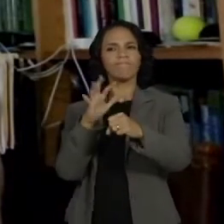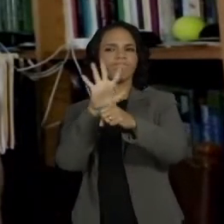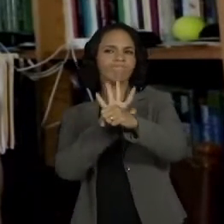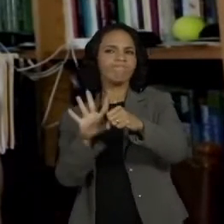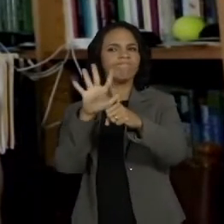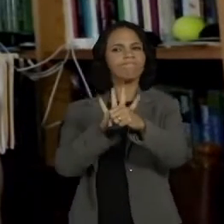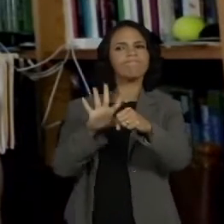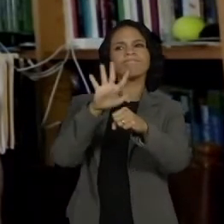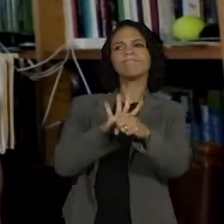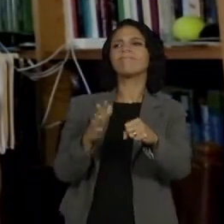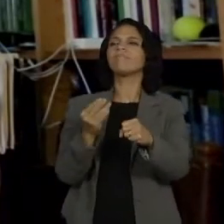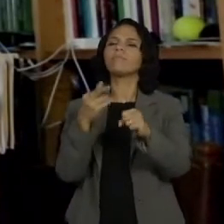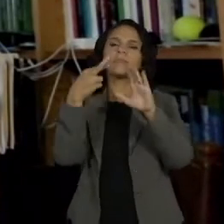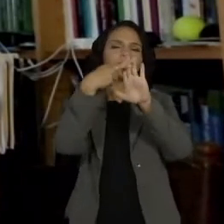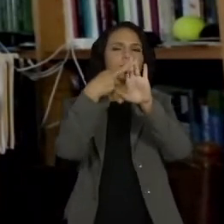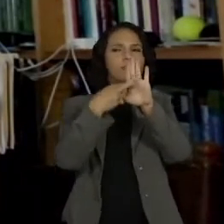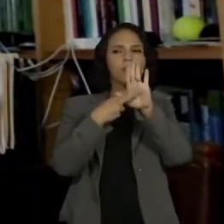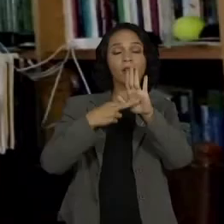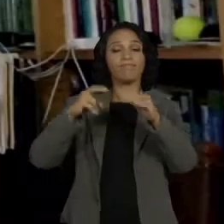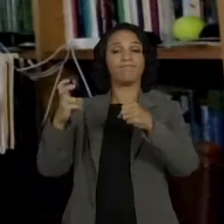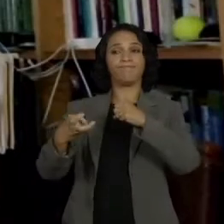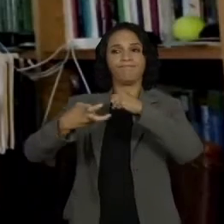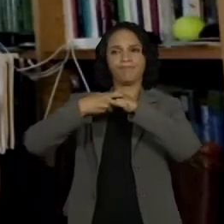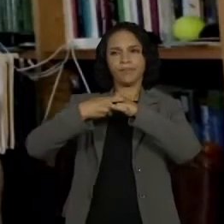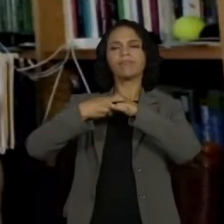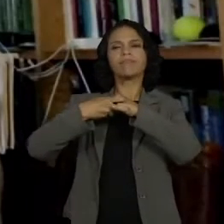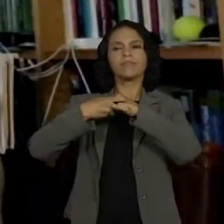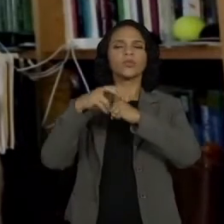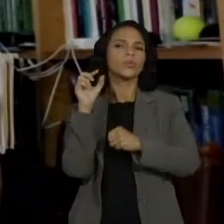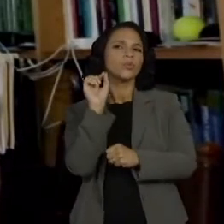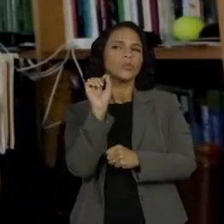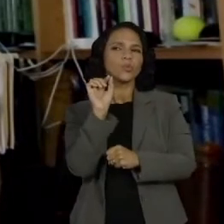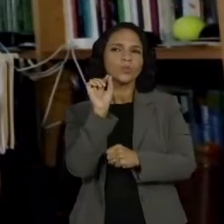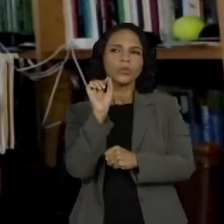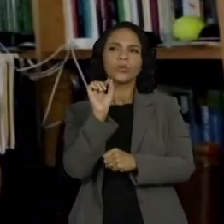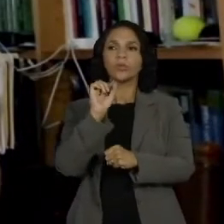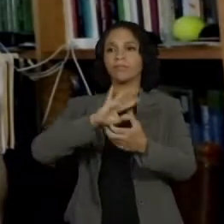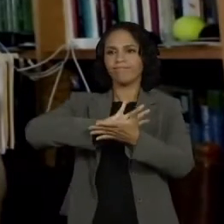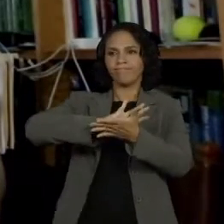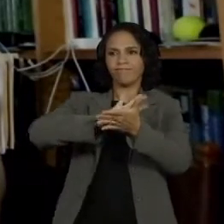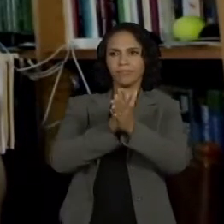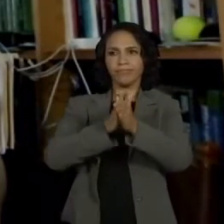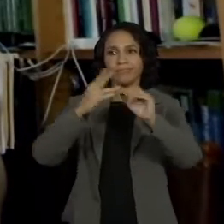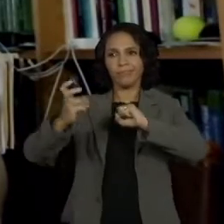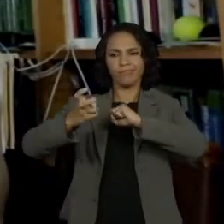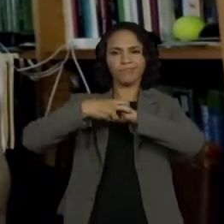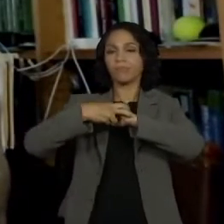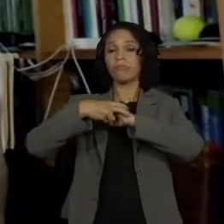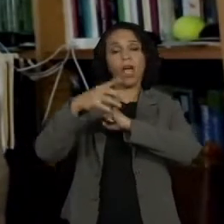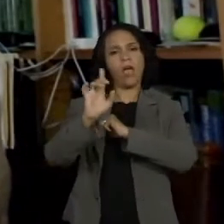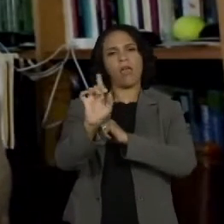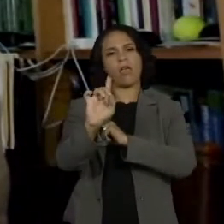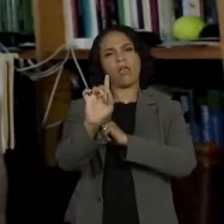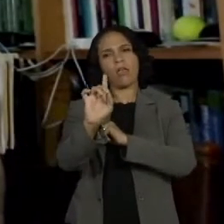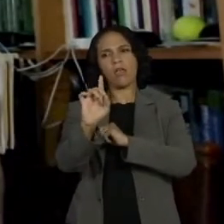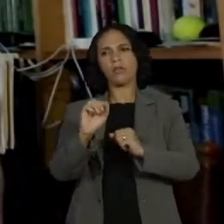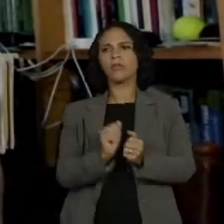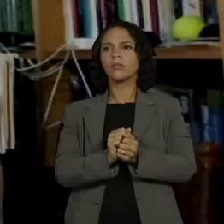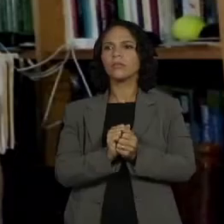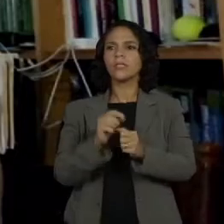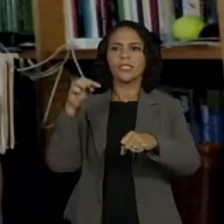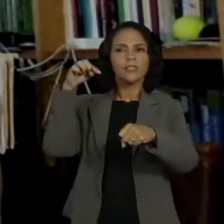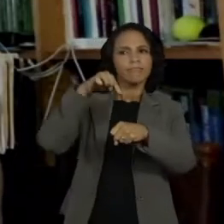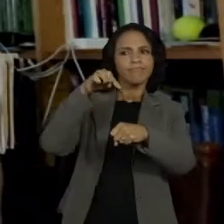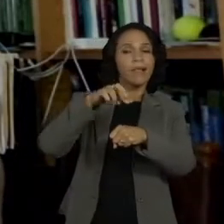first rule of a successful parasite is don't kill your host. That's the idea. In fact, that's not